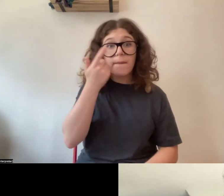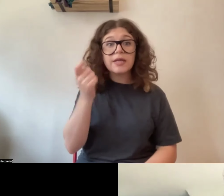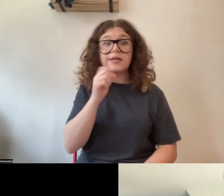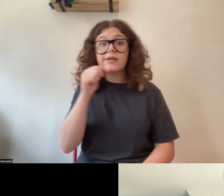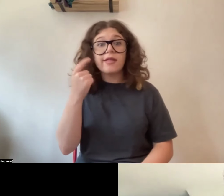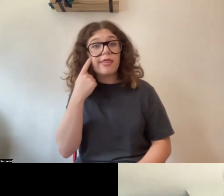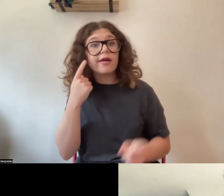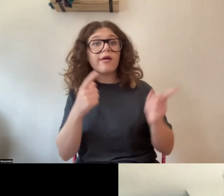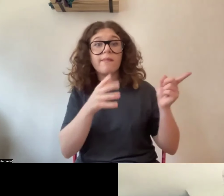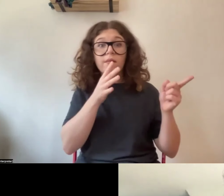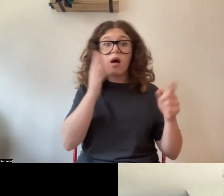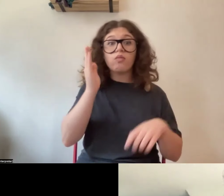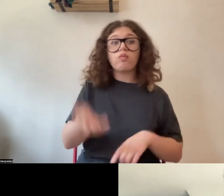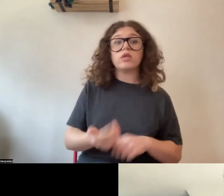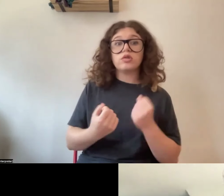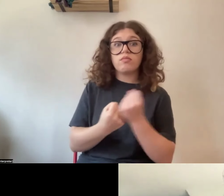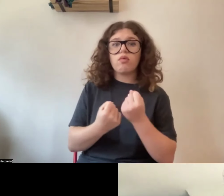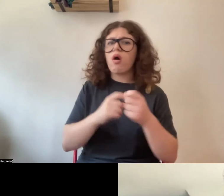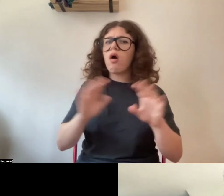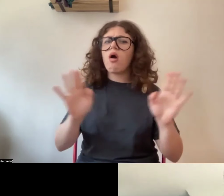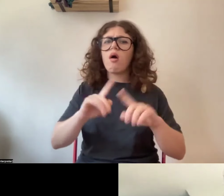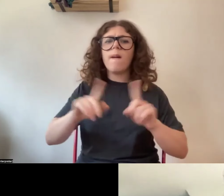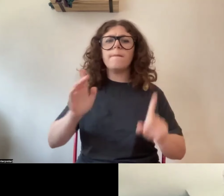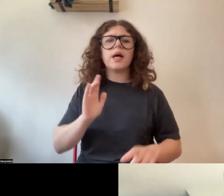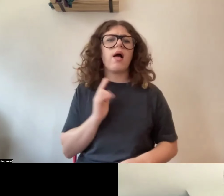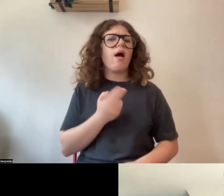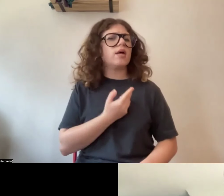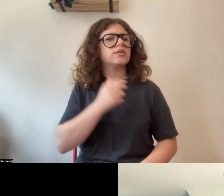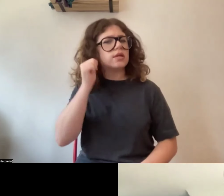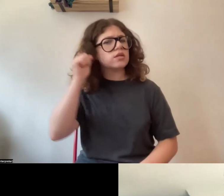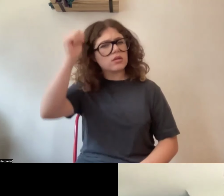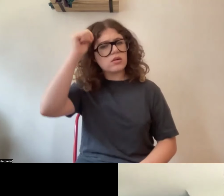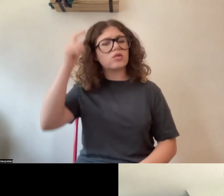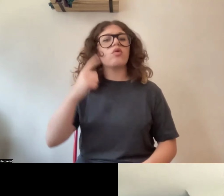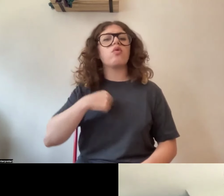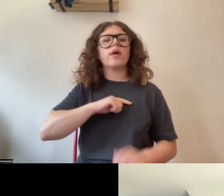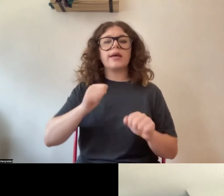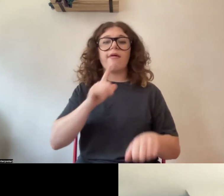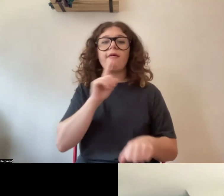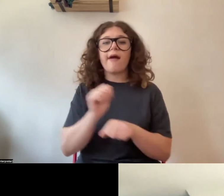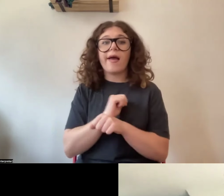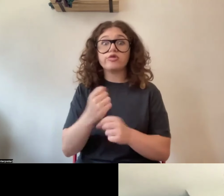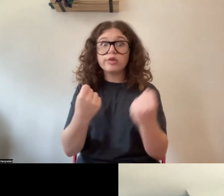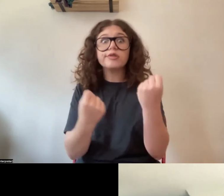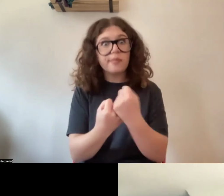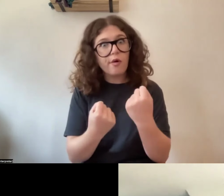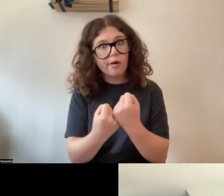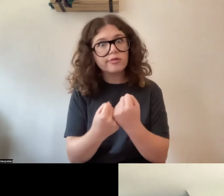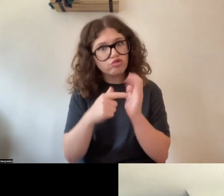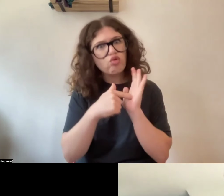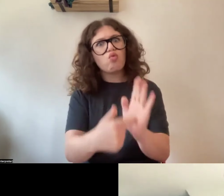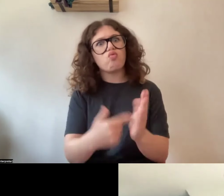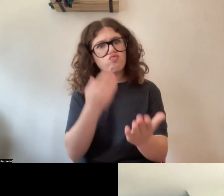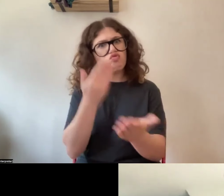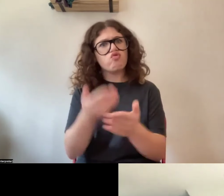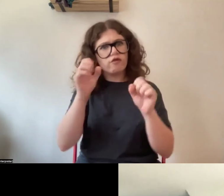decir support las her. cosas que But les están us sucediendo. as adults are Y the ahí es ones donde who can uno va abriendo actually be una supportive. conversación con ellos, So pero that is a way